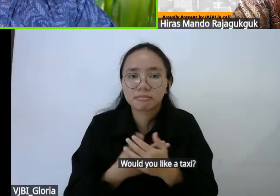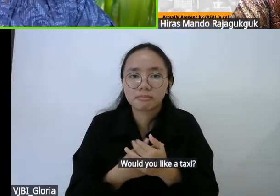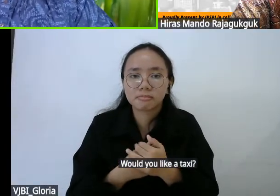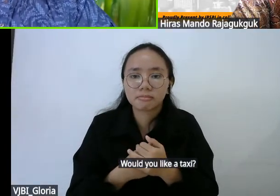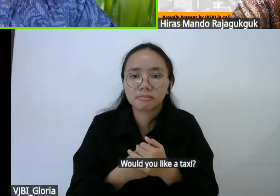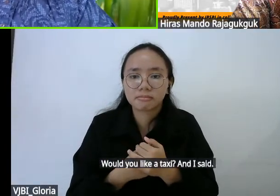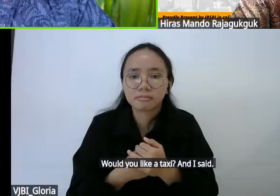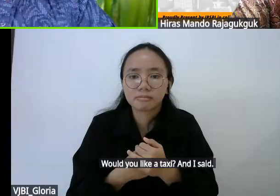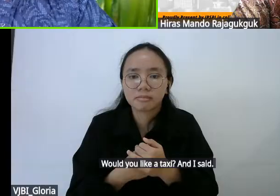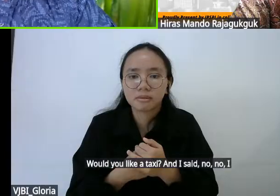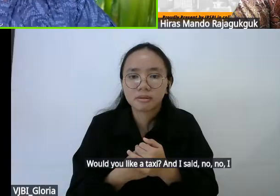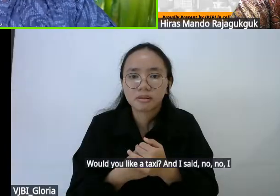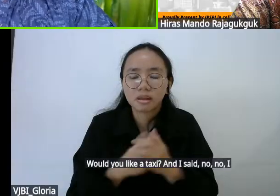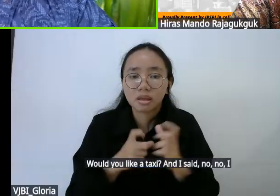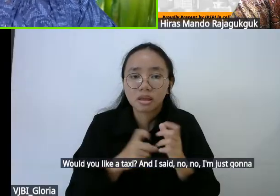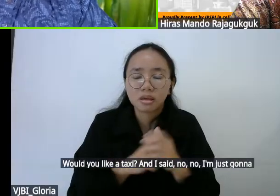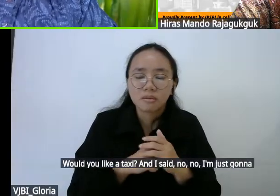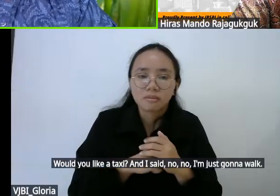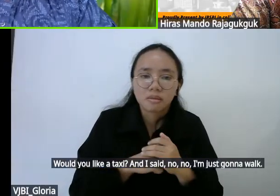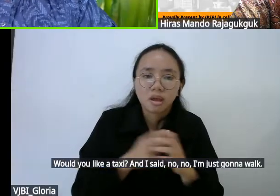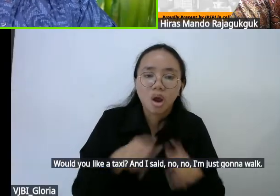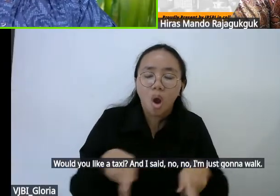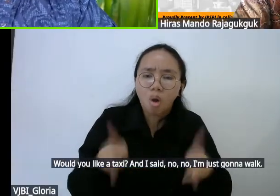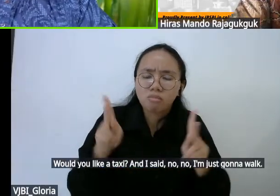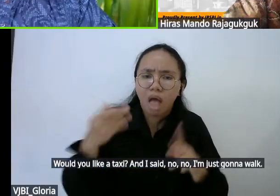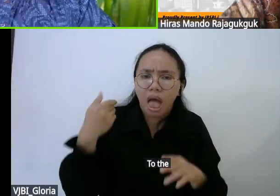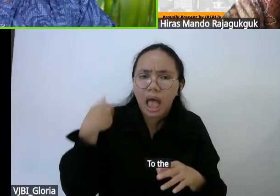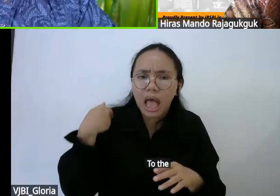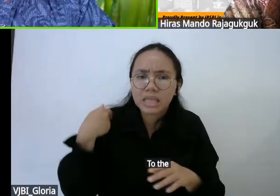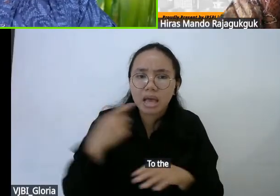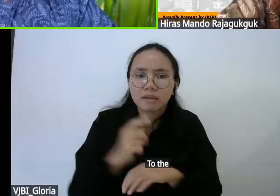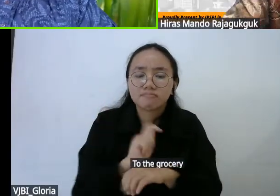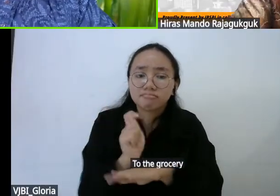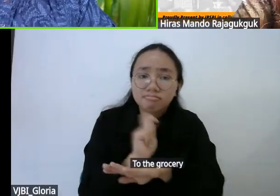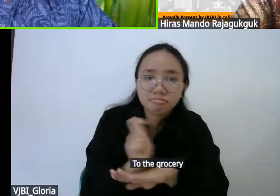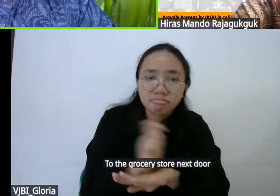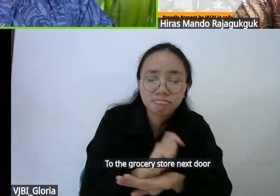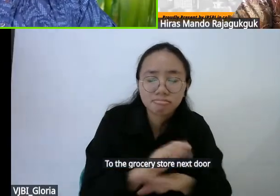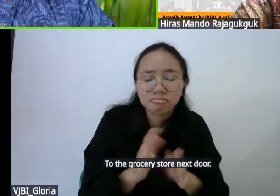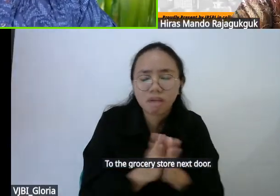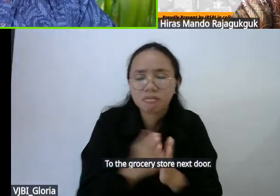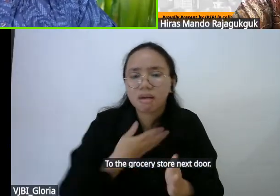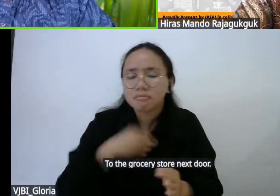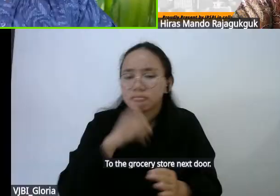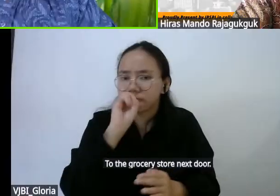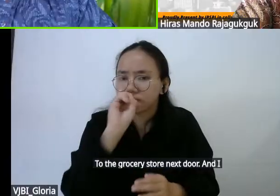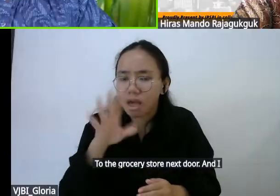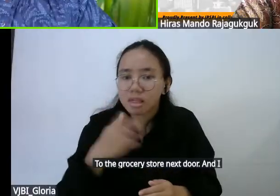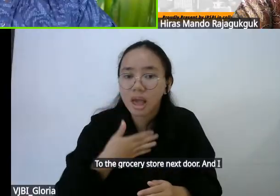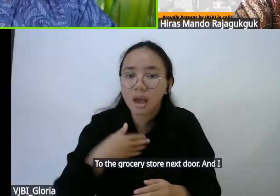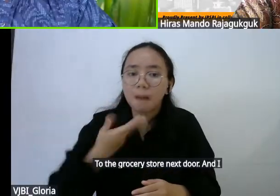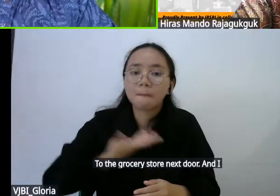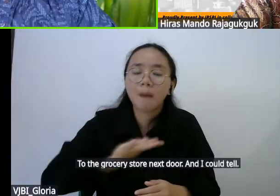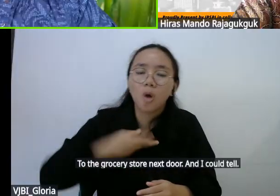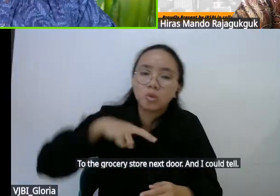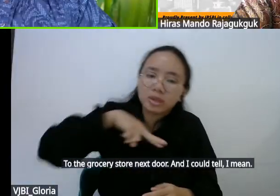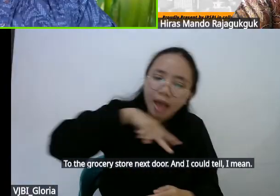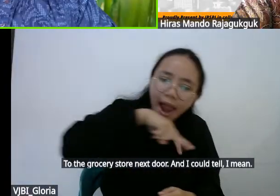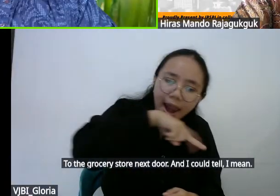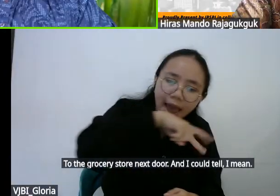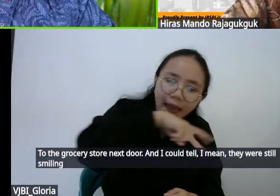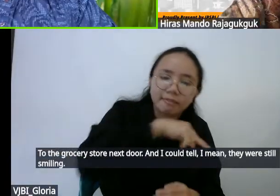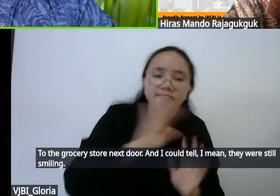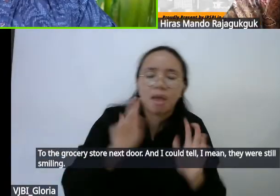"No, I'm just going to walk to the grocery store next door." And I could tell, I mean, they were still